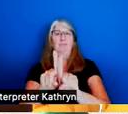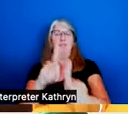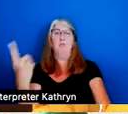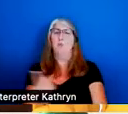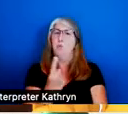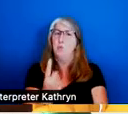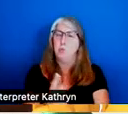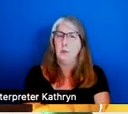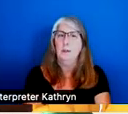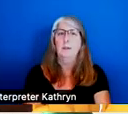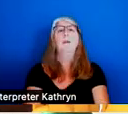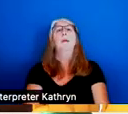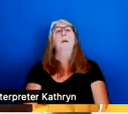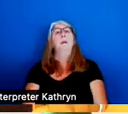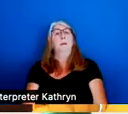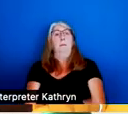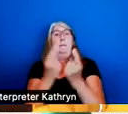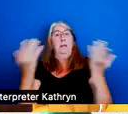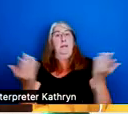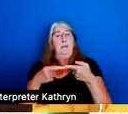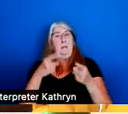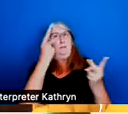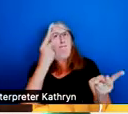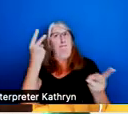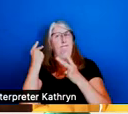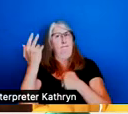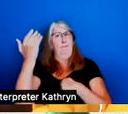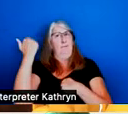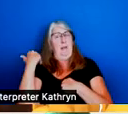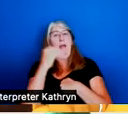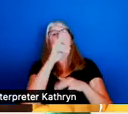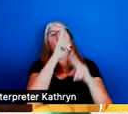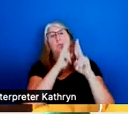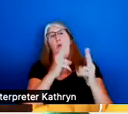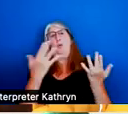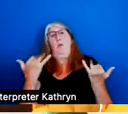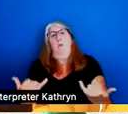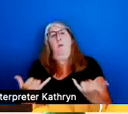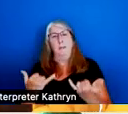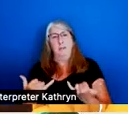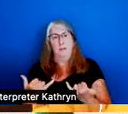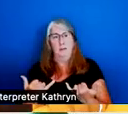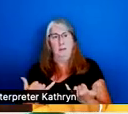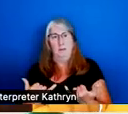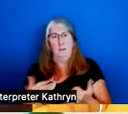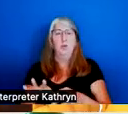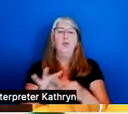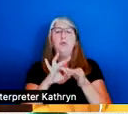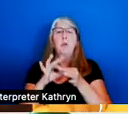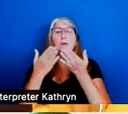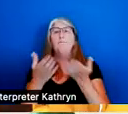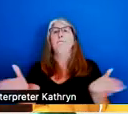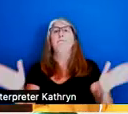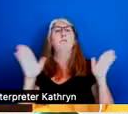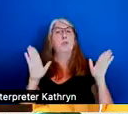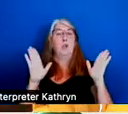we remember our past and honor our present. Unite us across